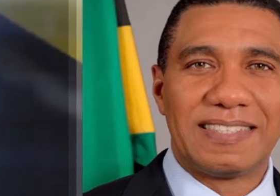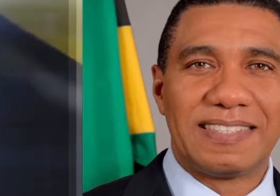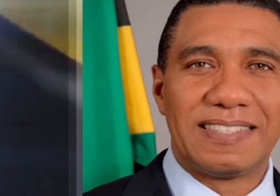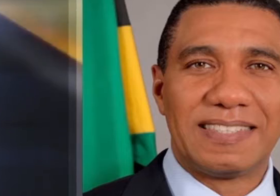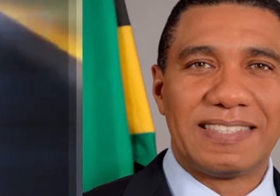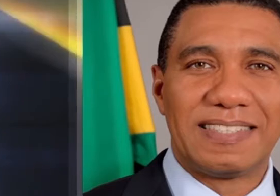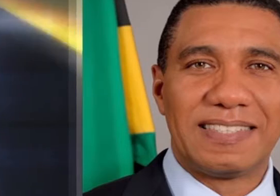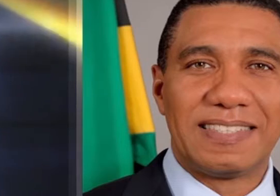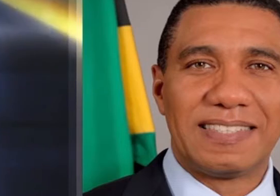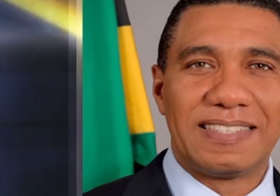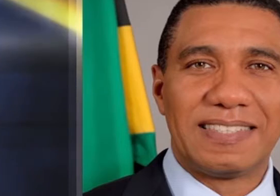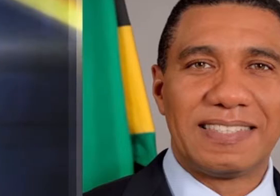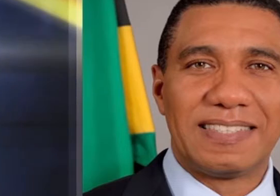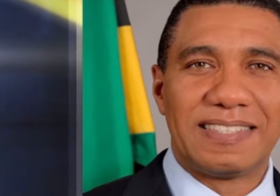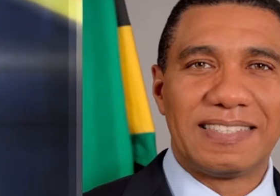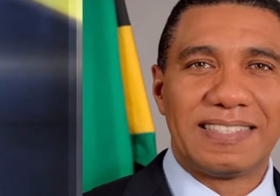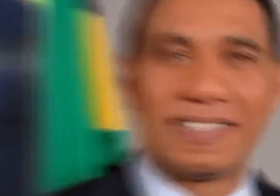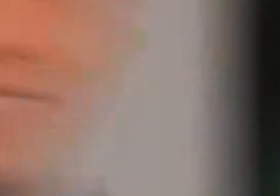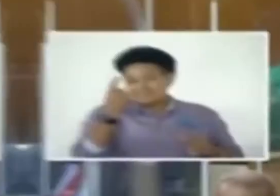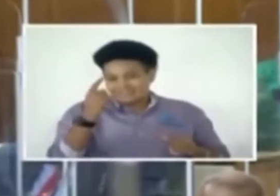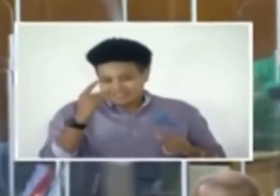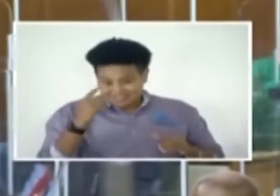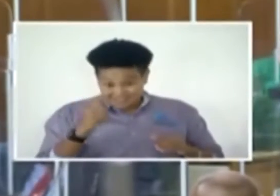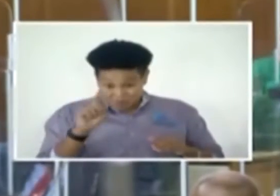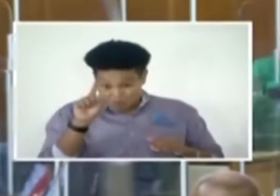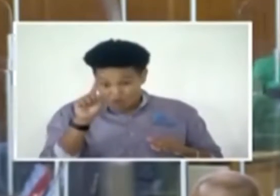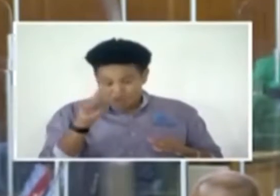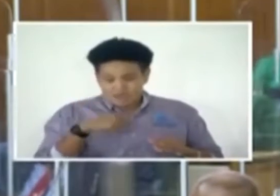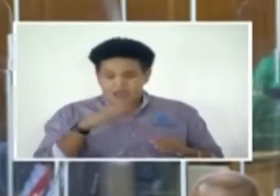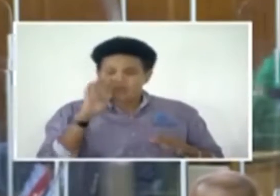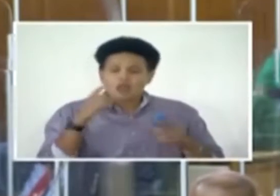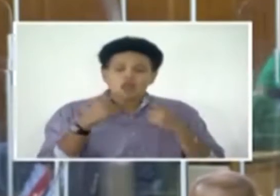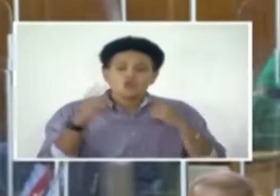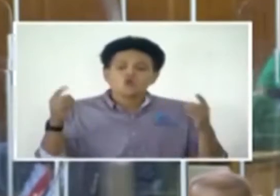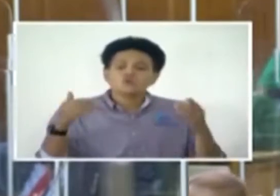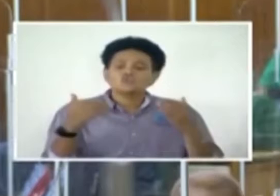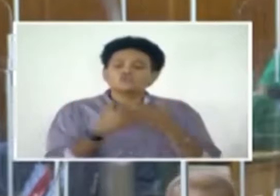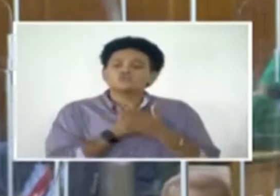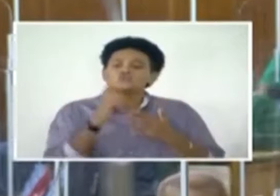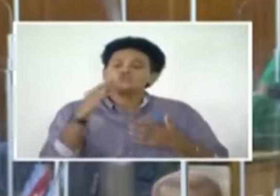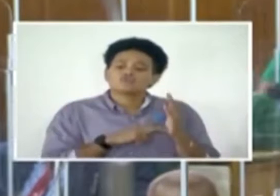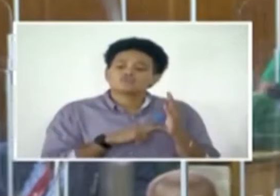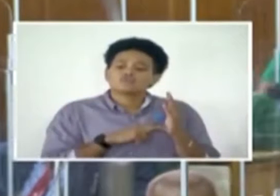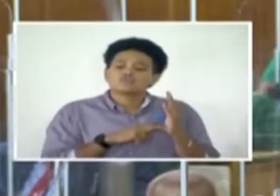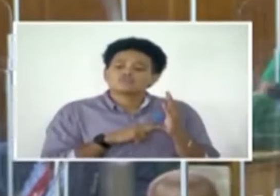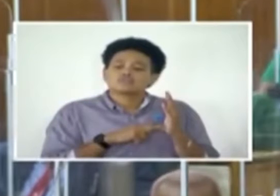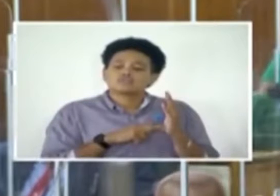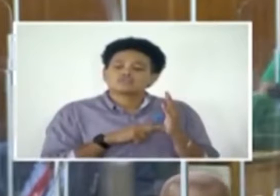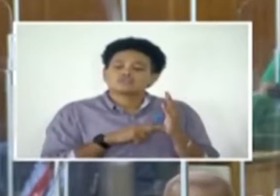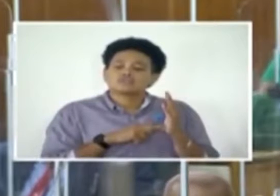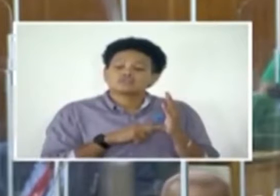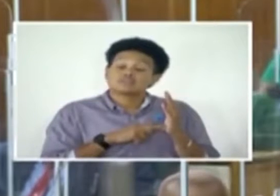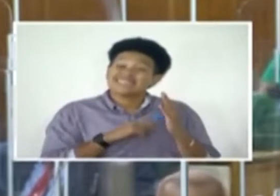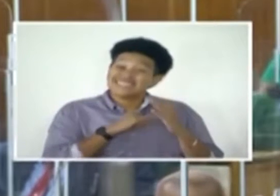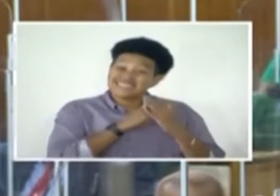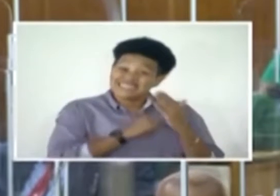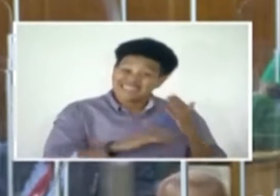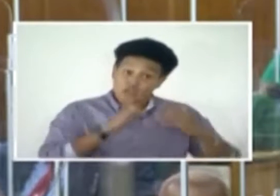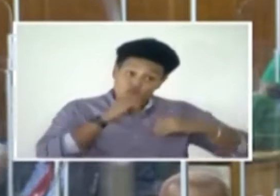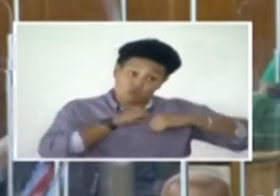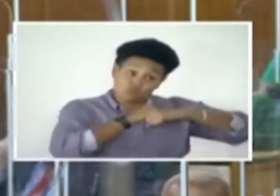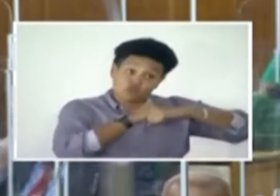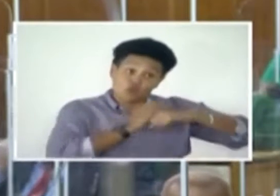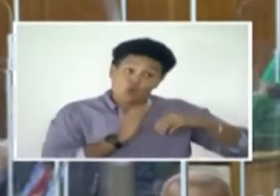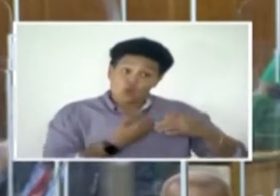advises that he will be announcing new and stronger coronavirus COVID-19 infection prevention and control